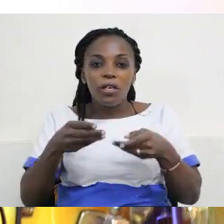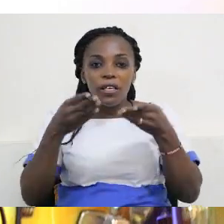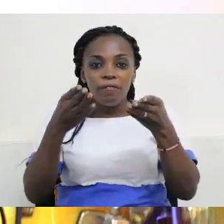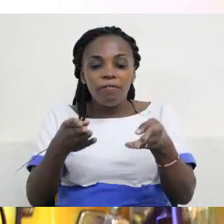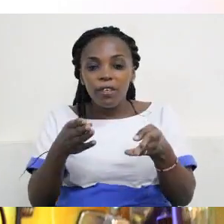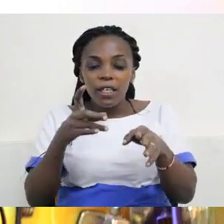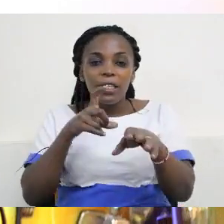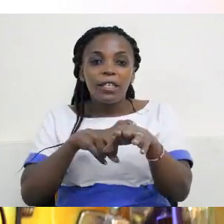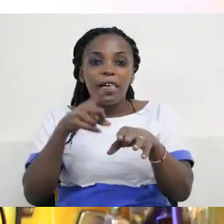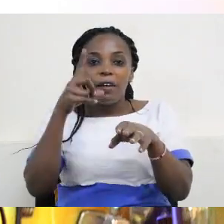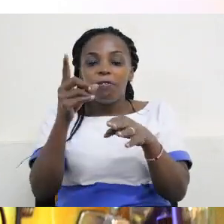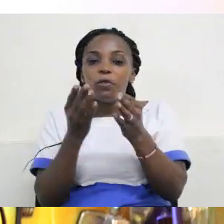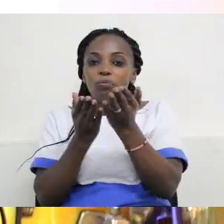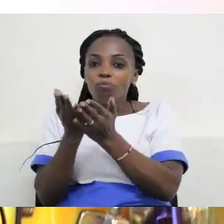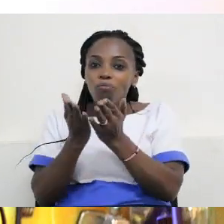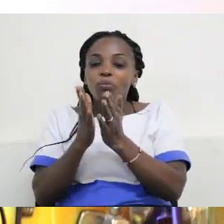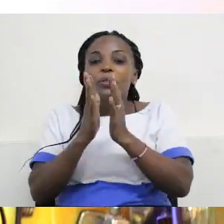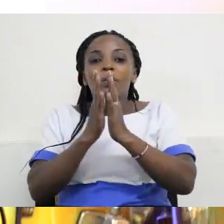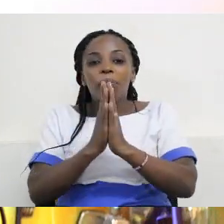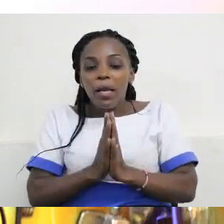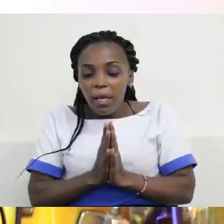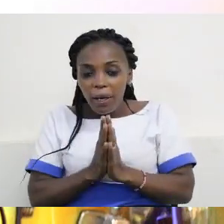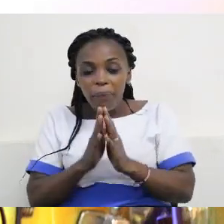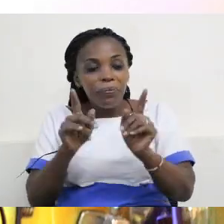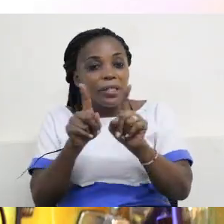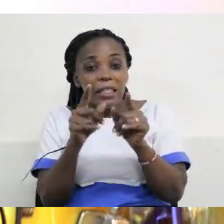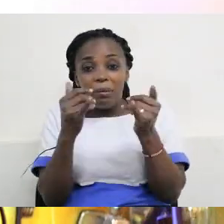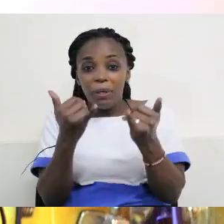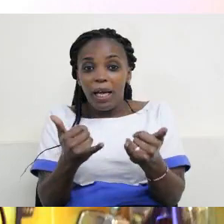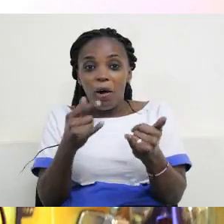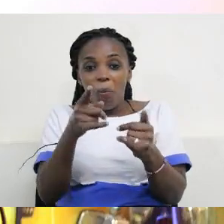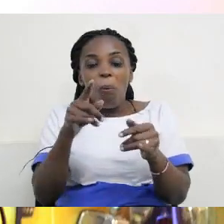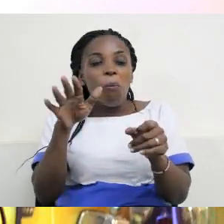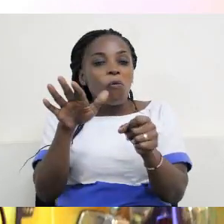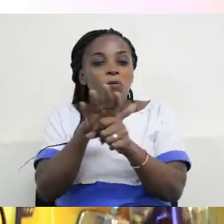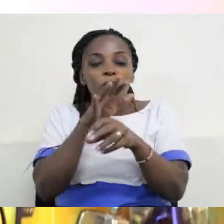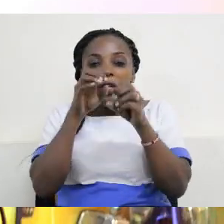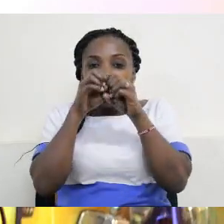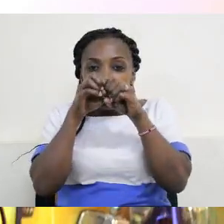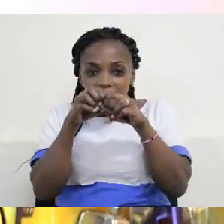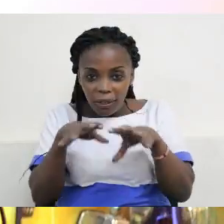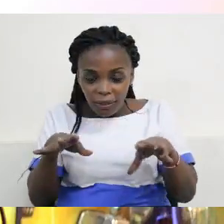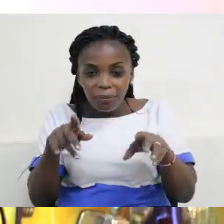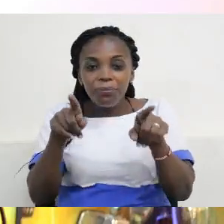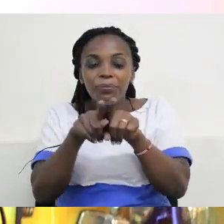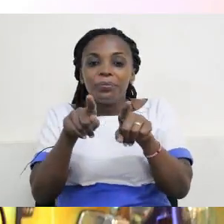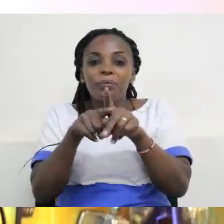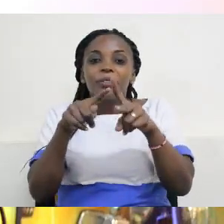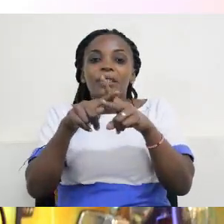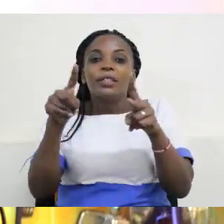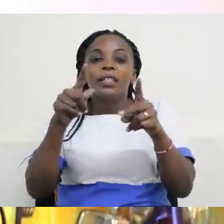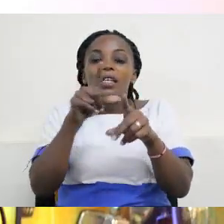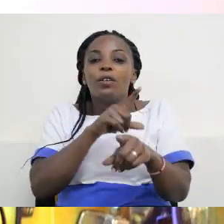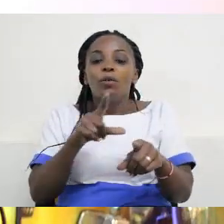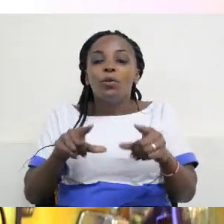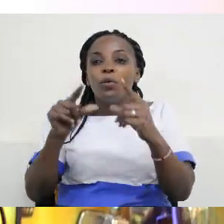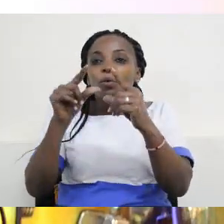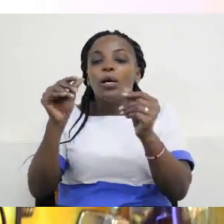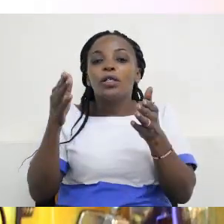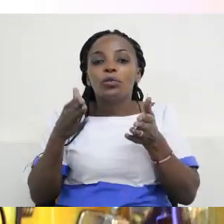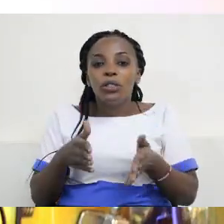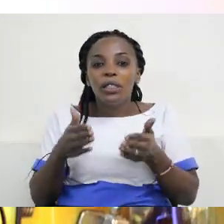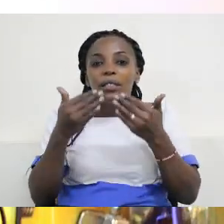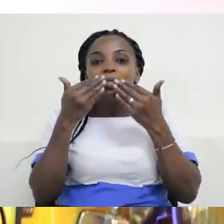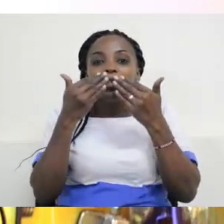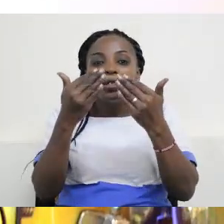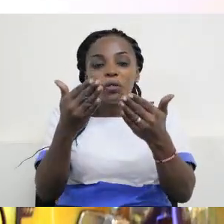our time of ministration in prayer, and even right now you will be fully blessed as we get into the word for today. So thank